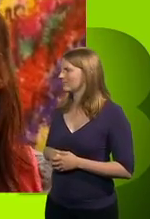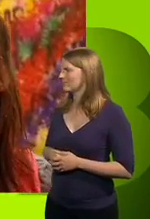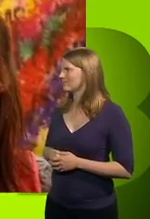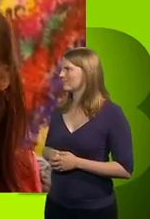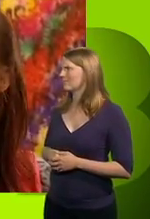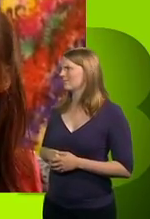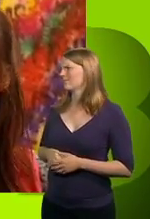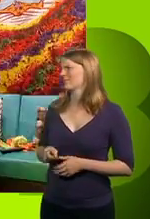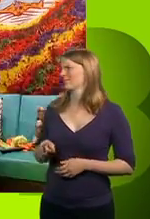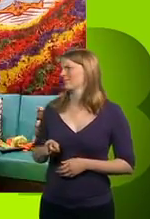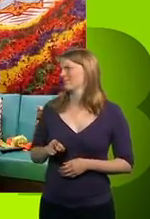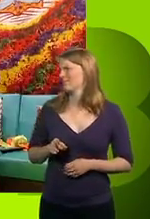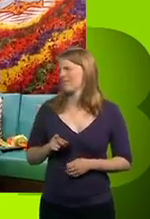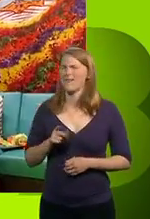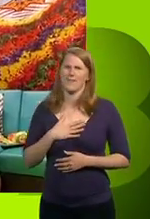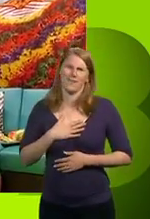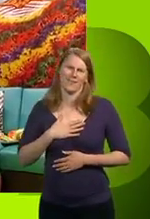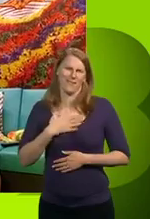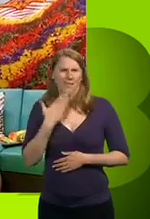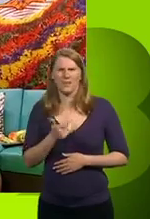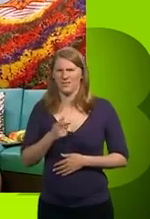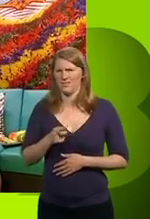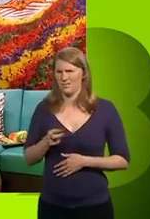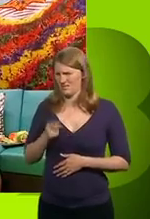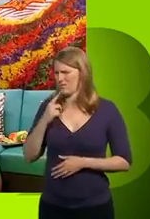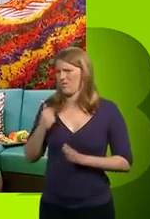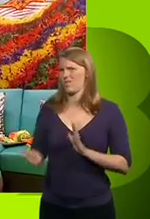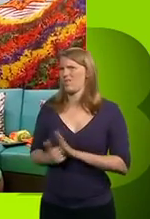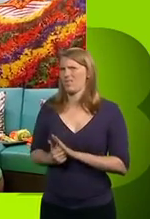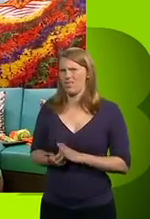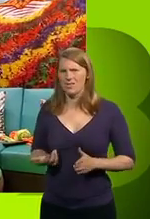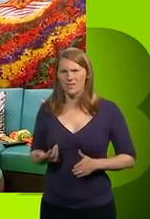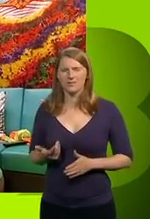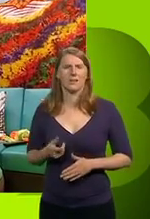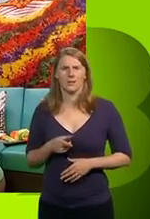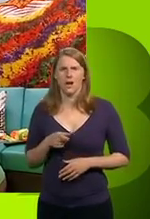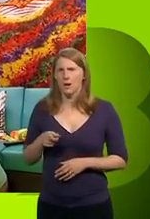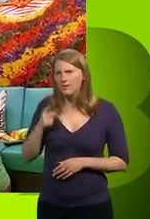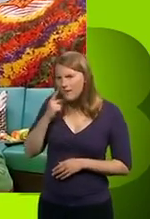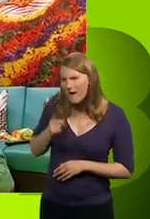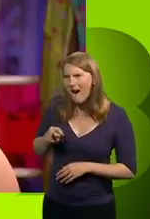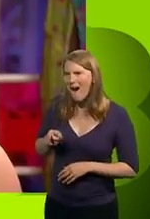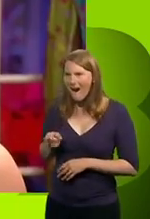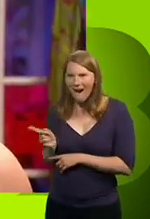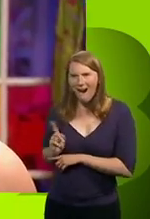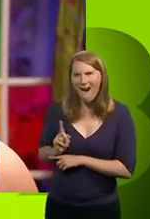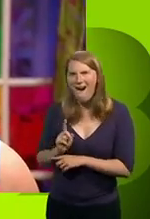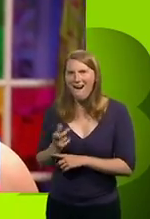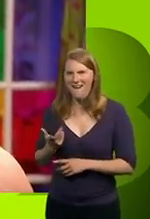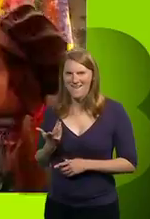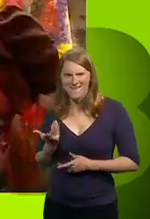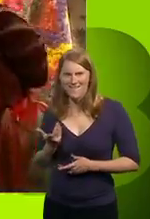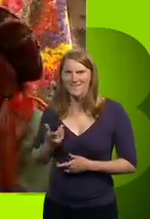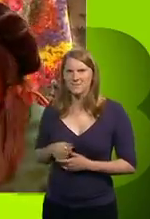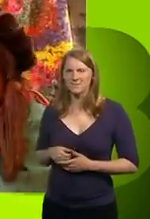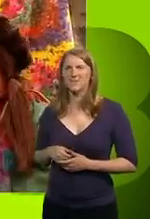are. That is adorable. No, it's not. It looks ridiculous. Hey, buddy. Look, if you feel like swapping, just wag your tail, yeah? You know what I'm